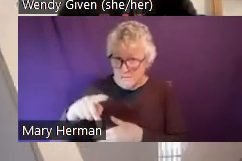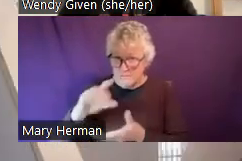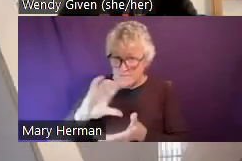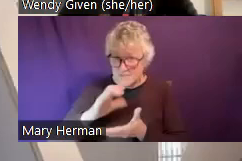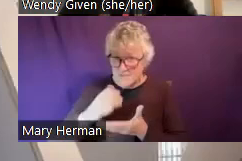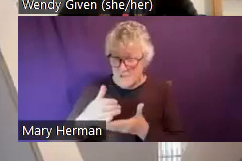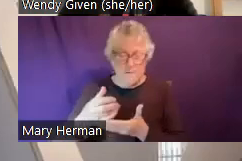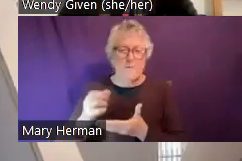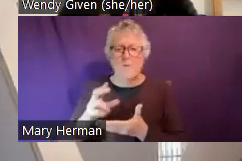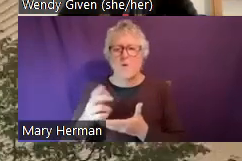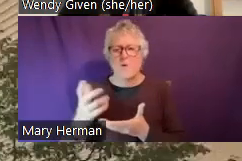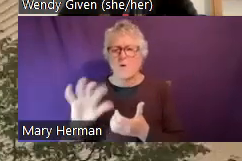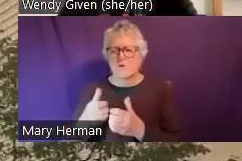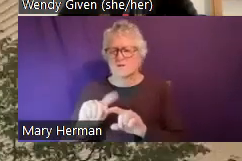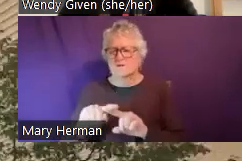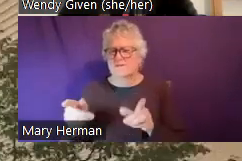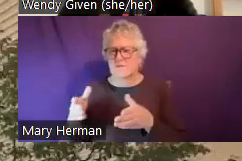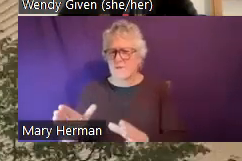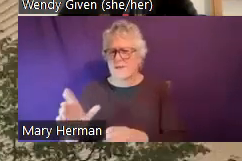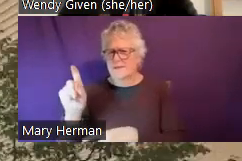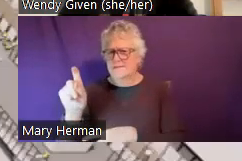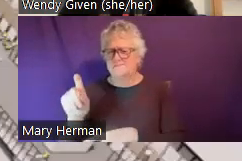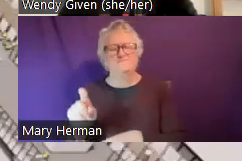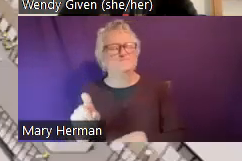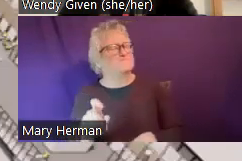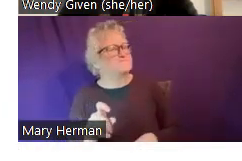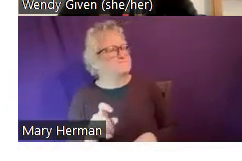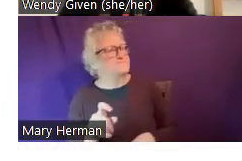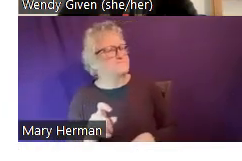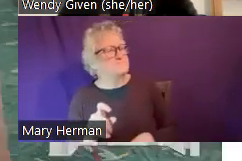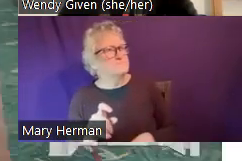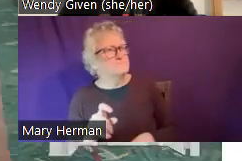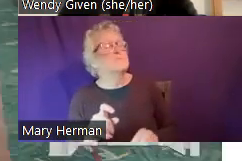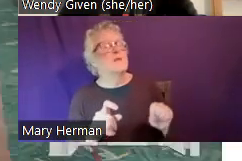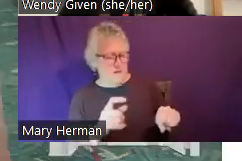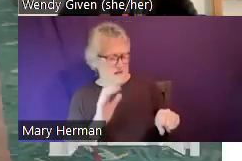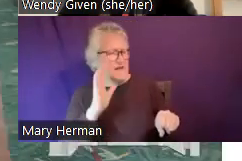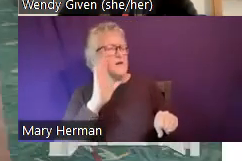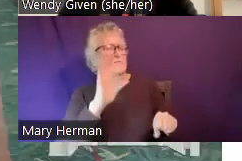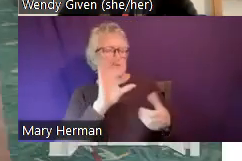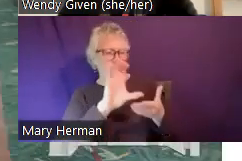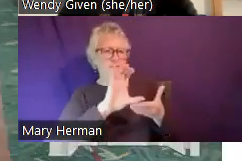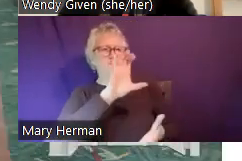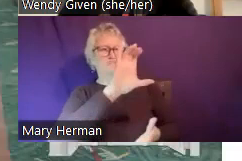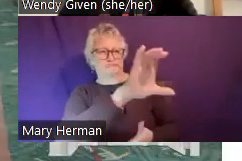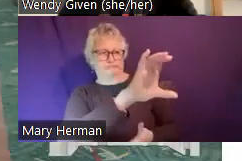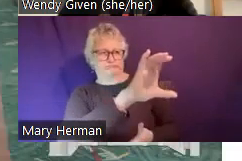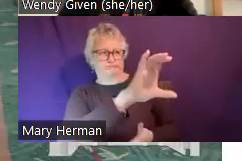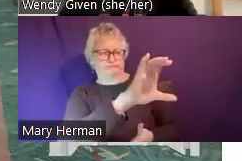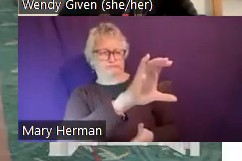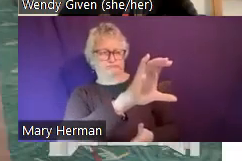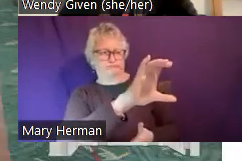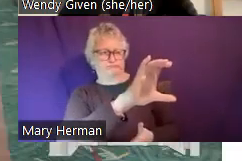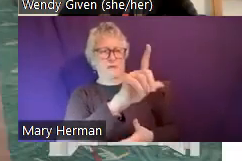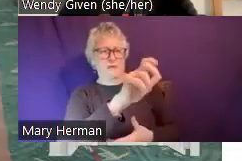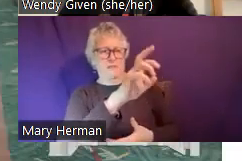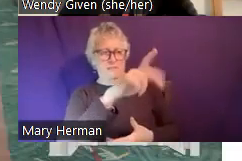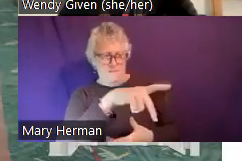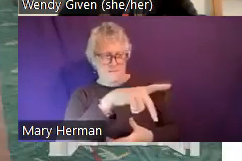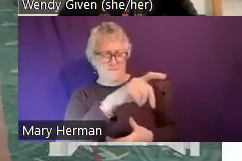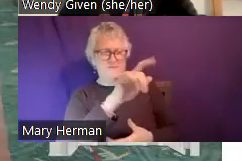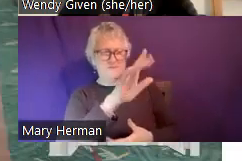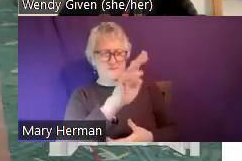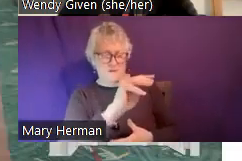I would say that it'll be lump sum in the sense that you will have a